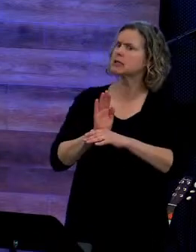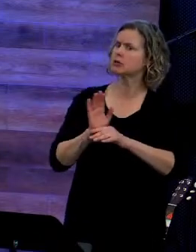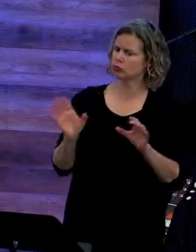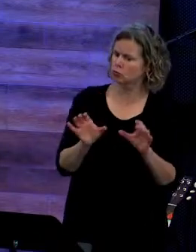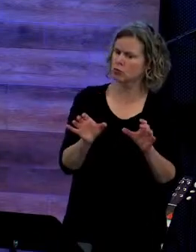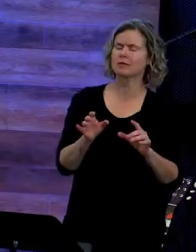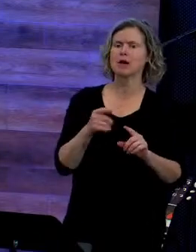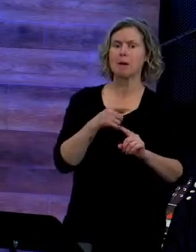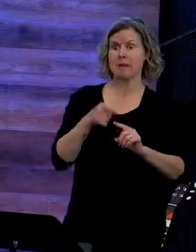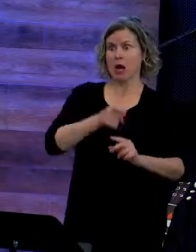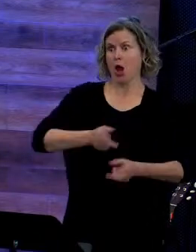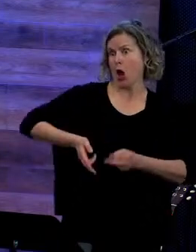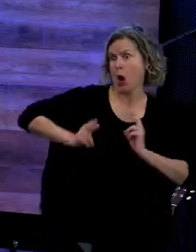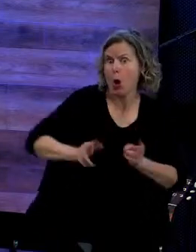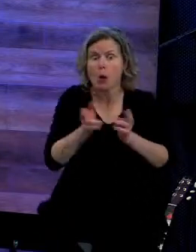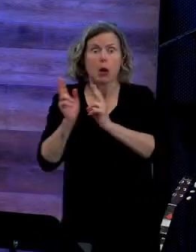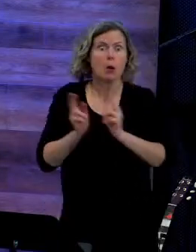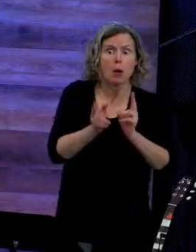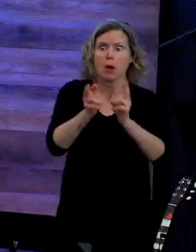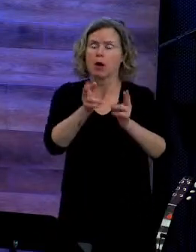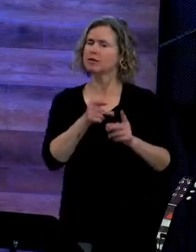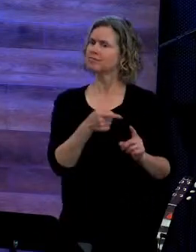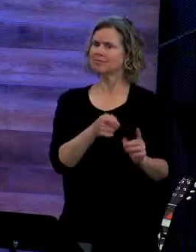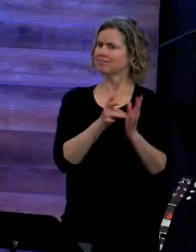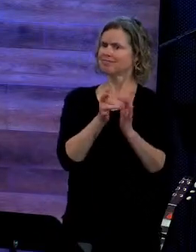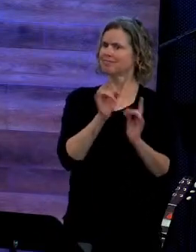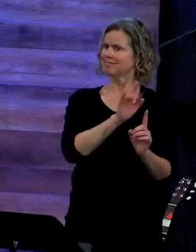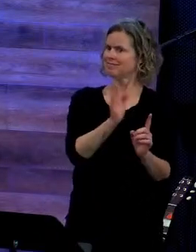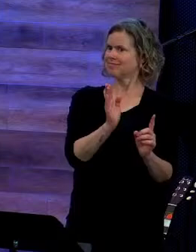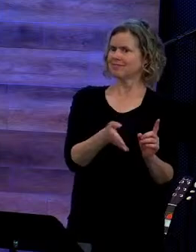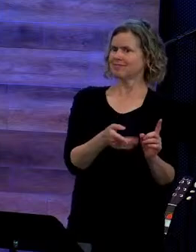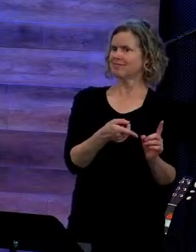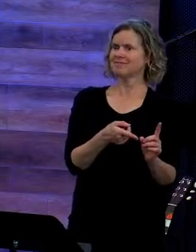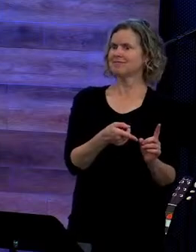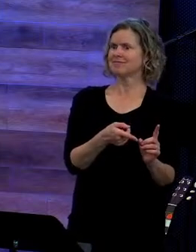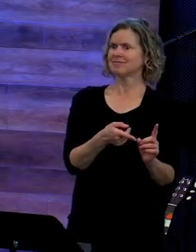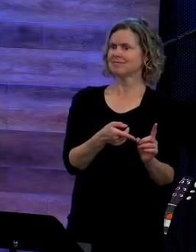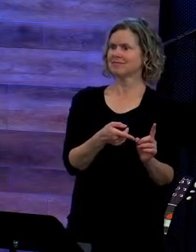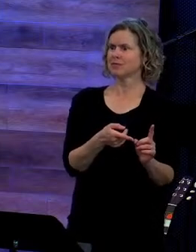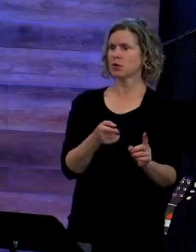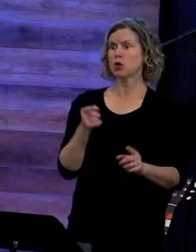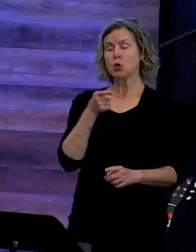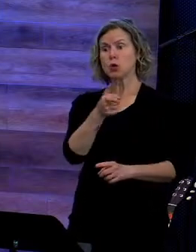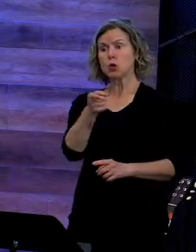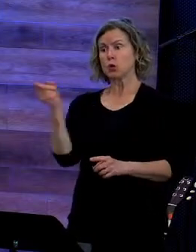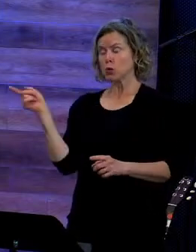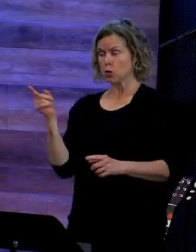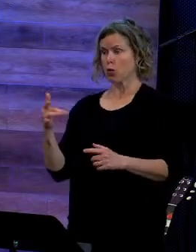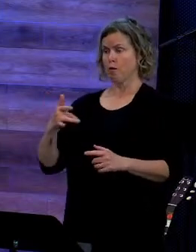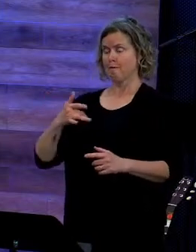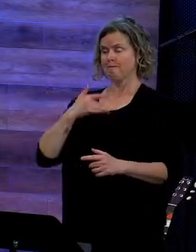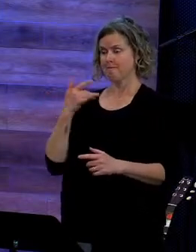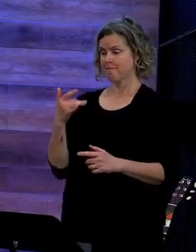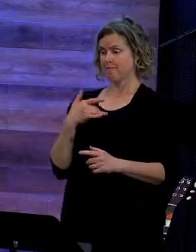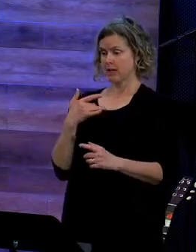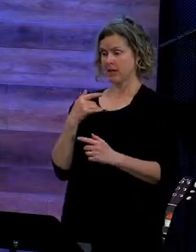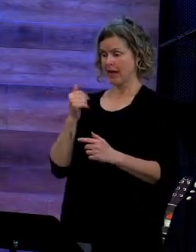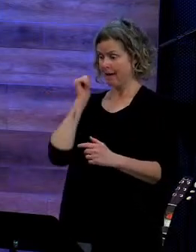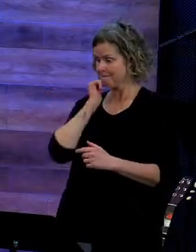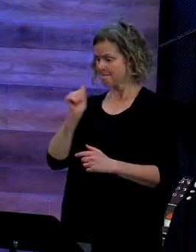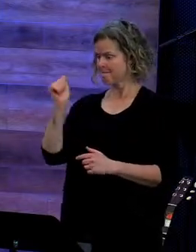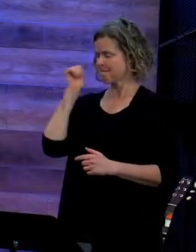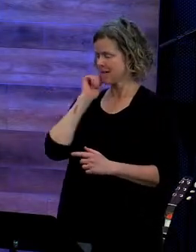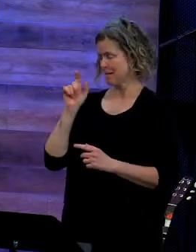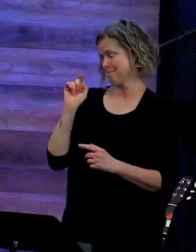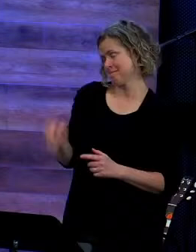about is when you have too much to do and the only way to keep up with all that you have to do is to rush and be